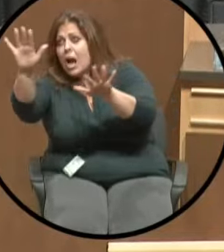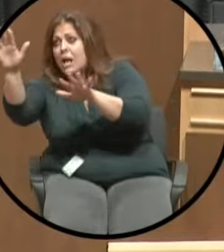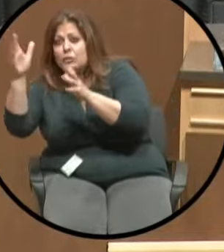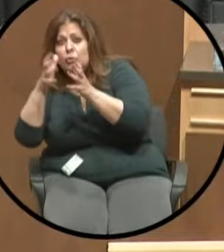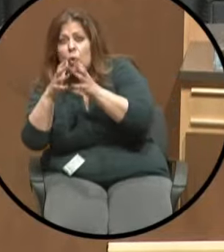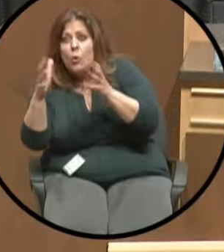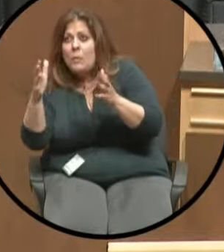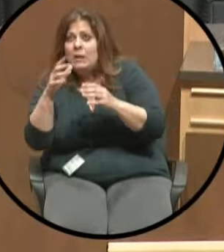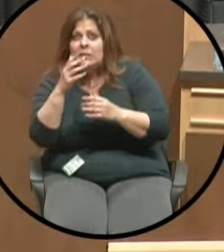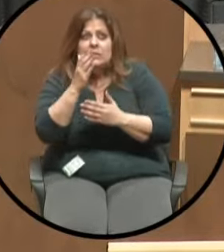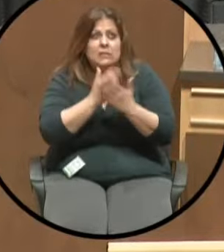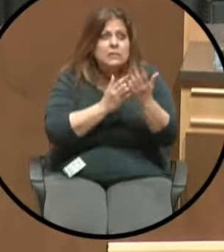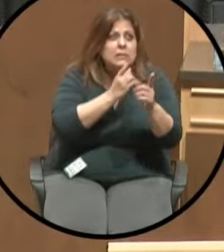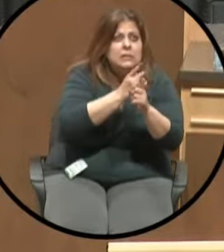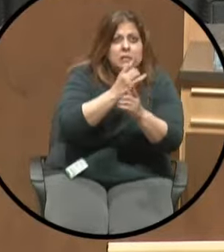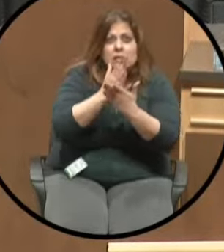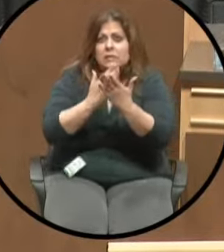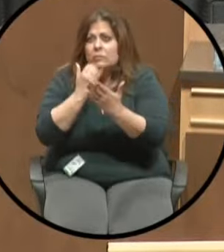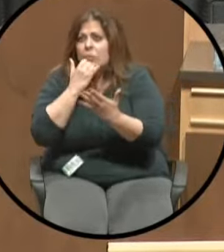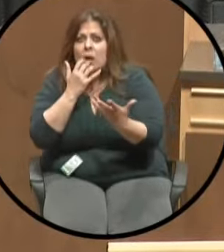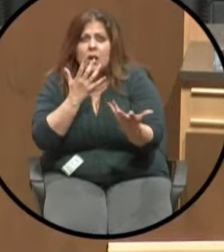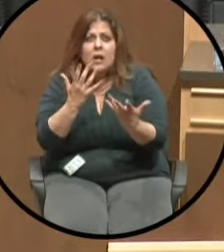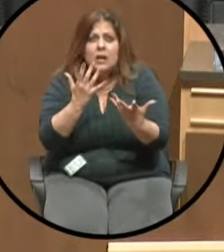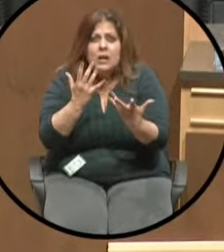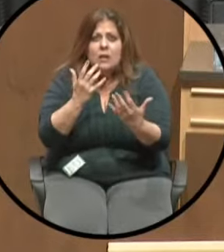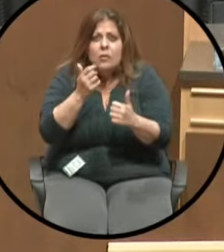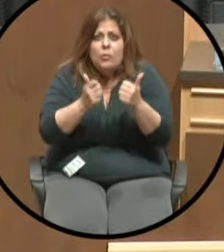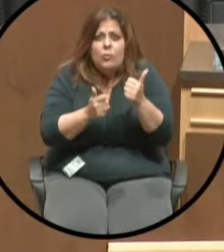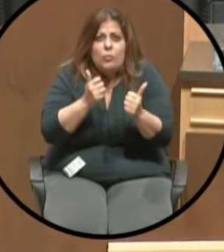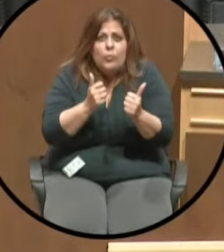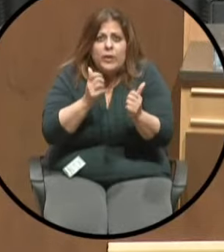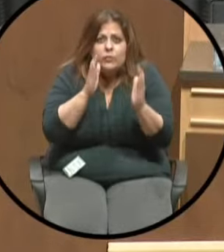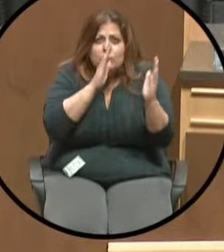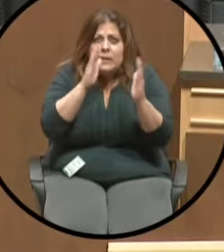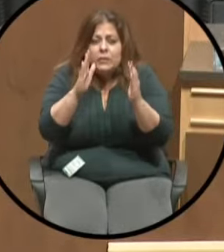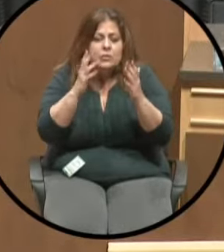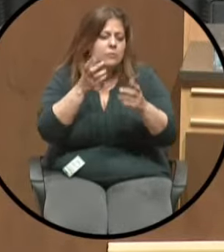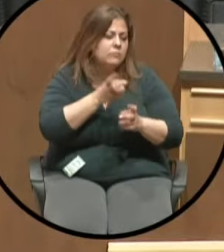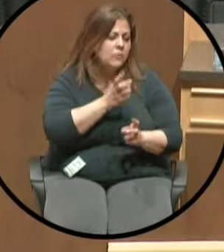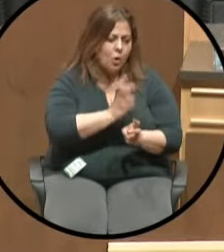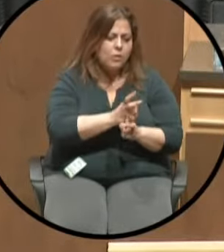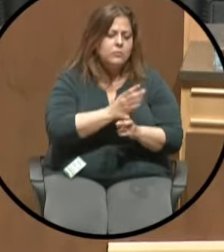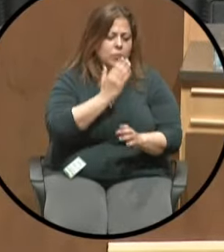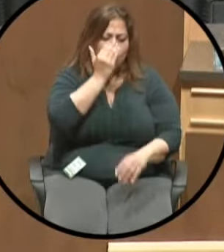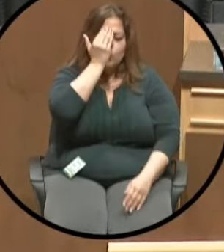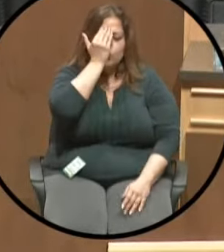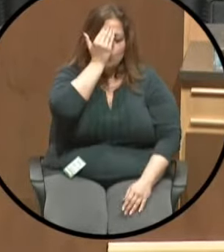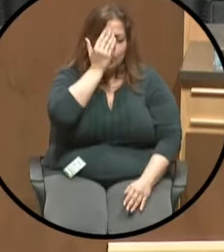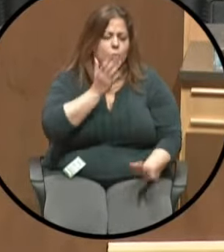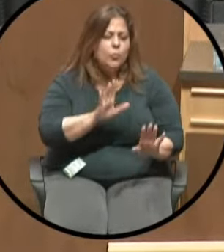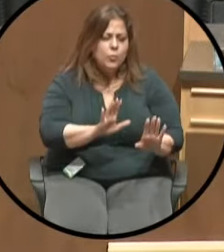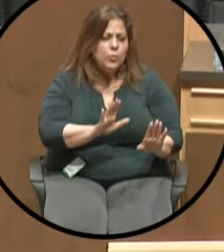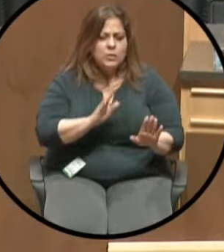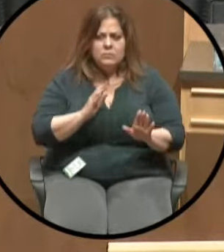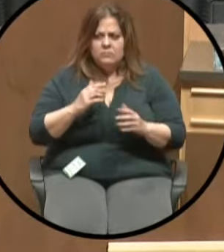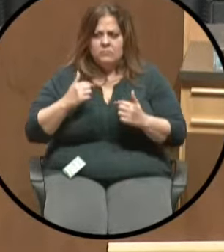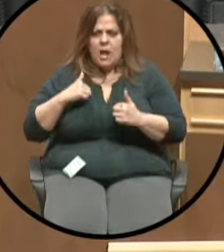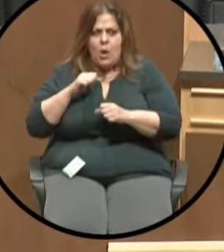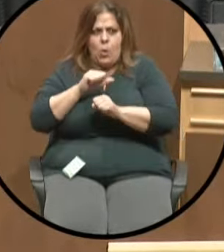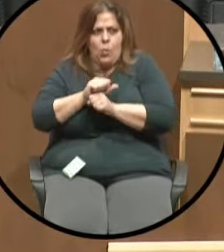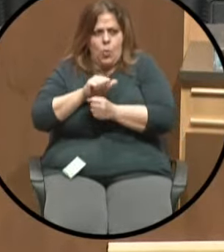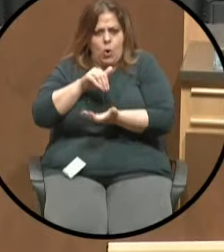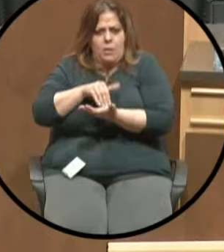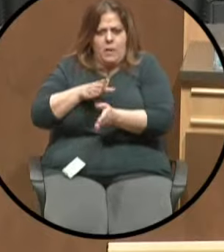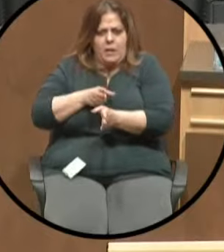and knowing where to turn is often difficult for even for us in the medical field. There's just so much data out